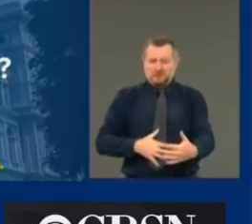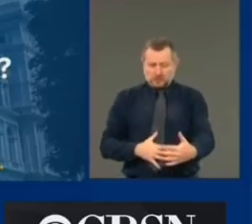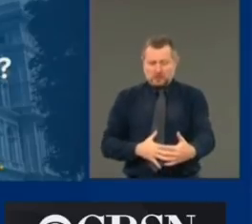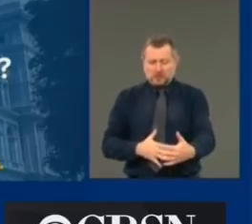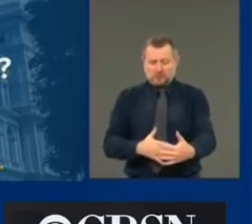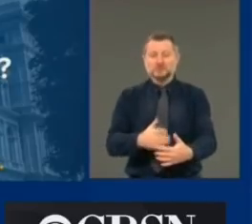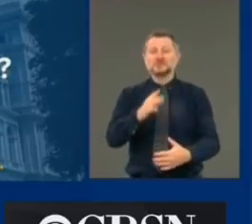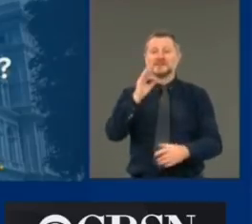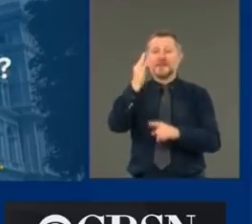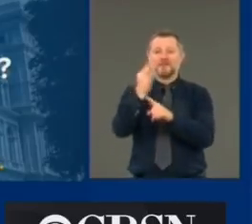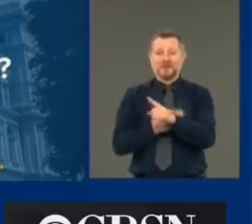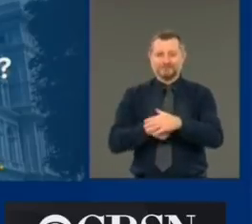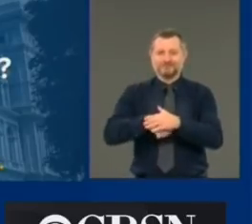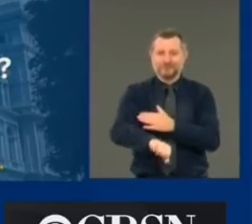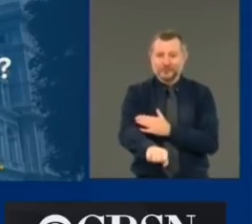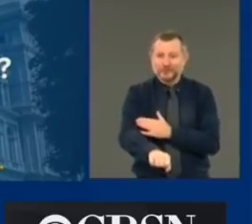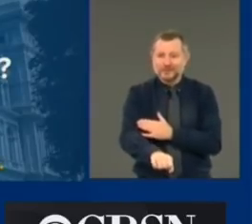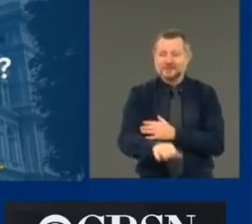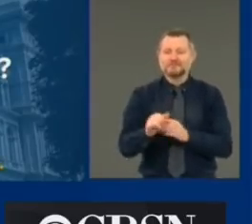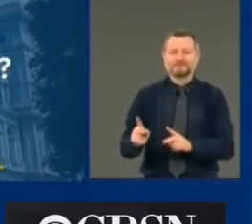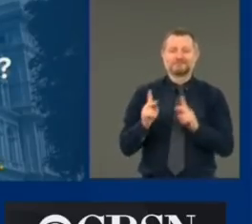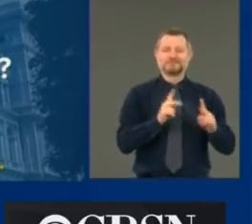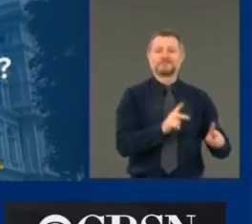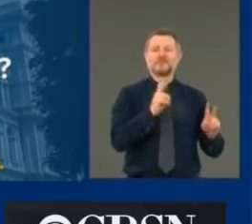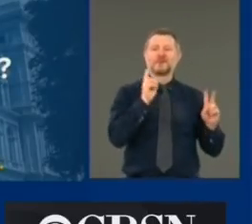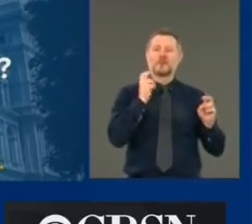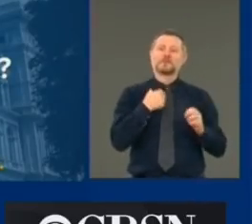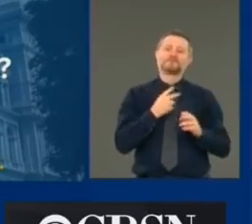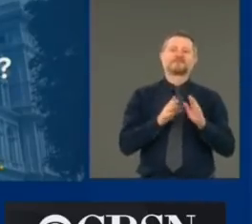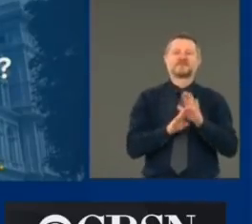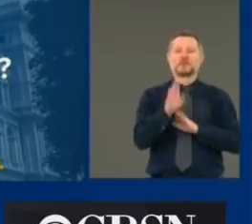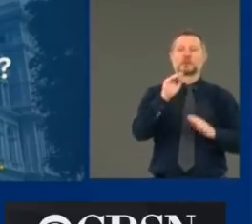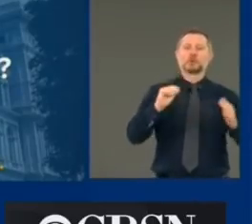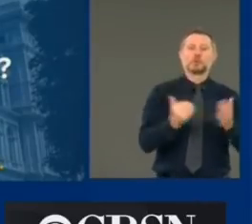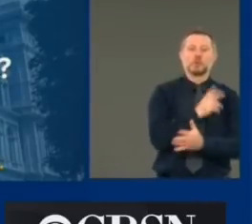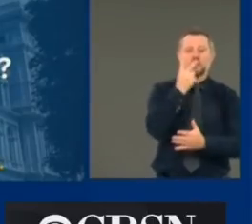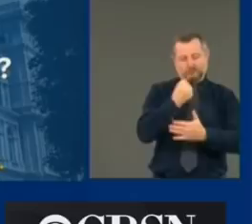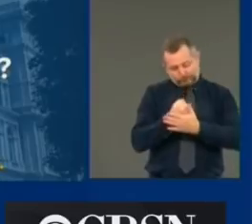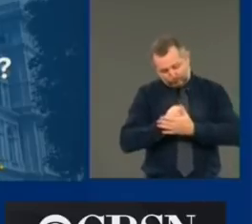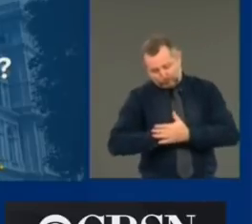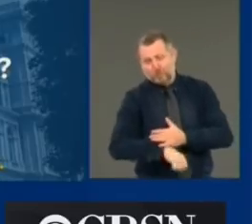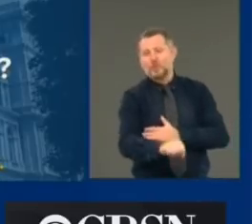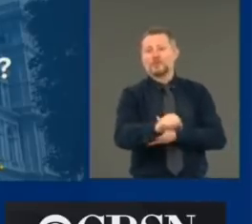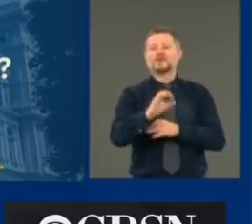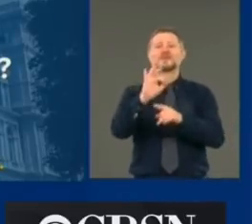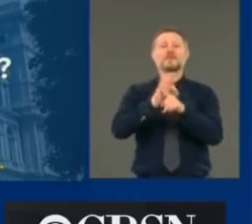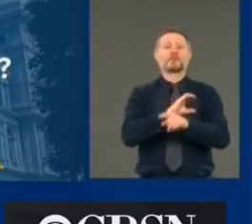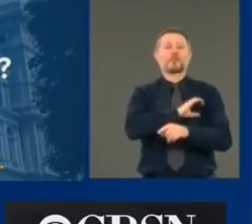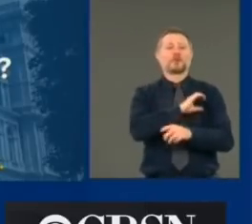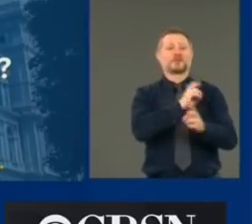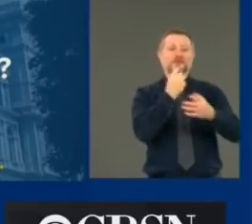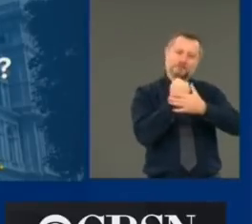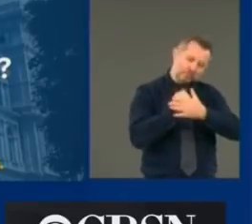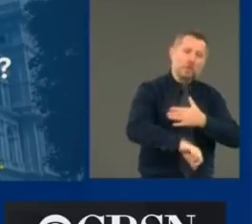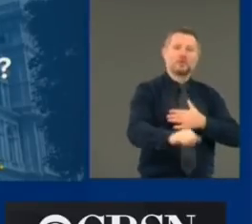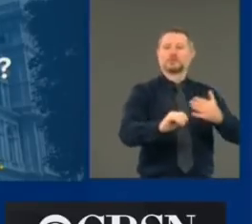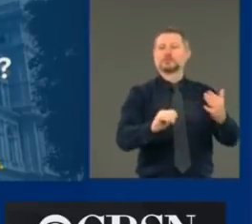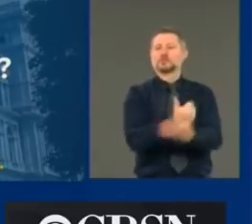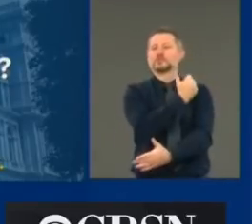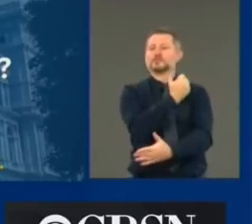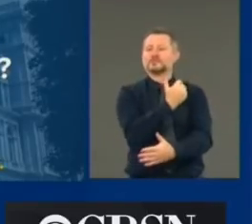a new vision for a police force, community by community, because there is no one size fits